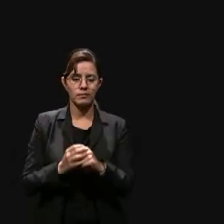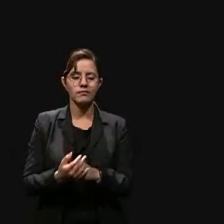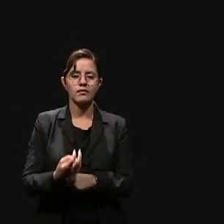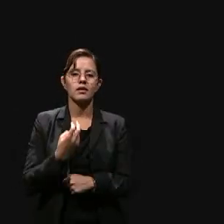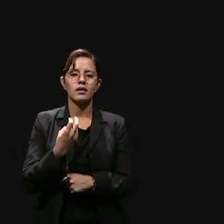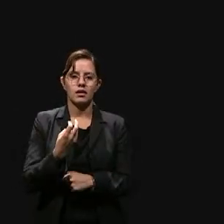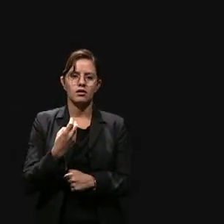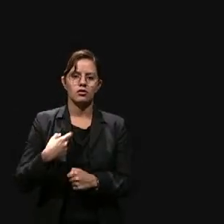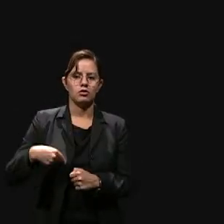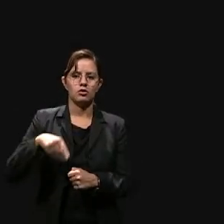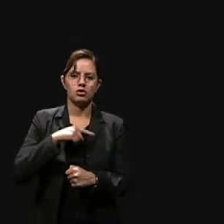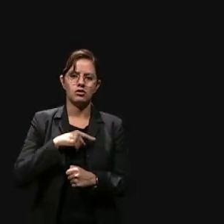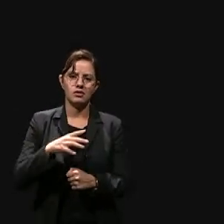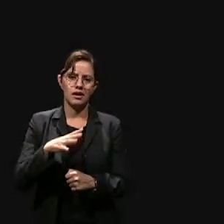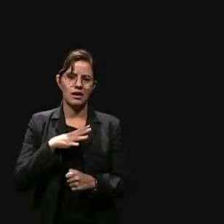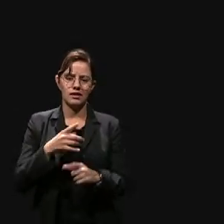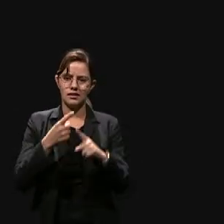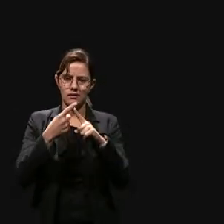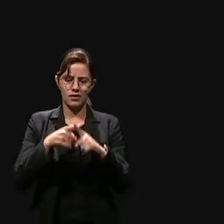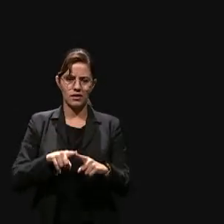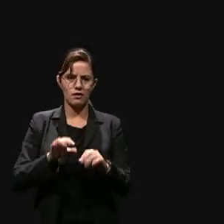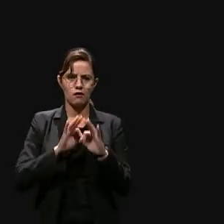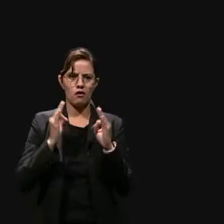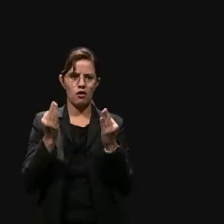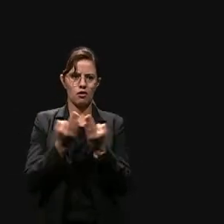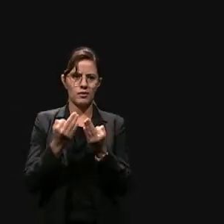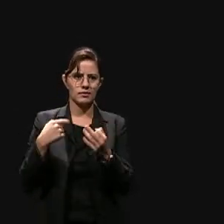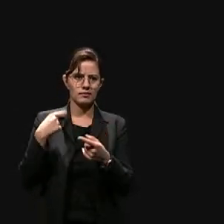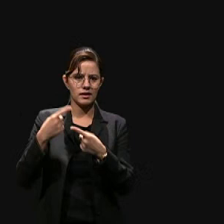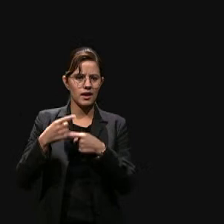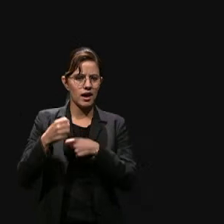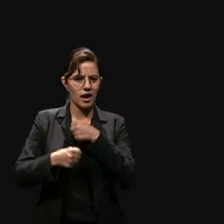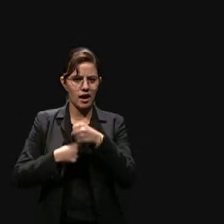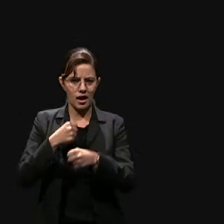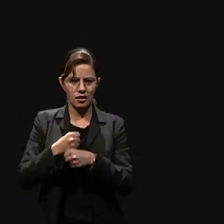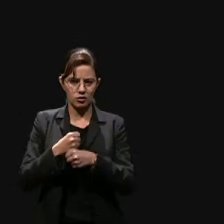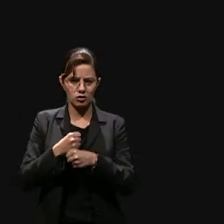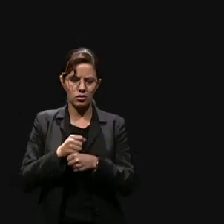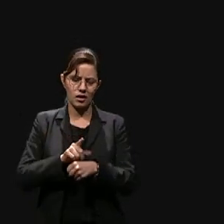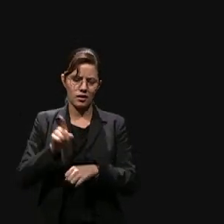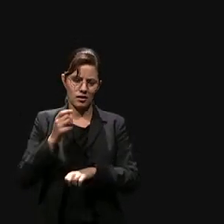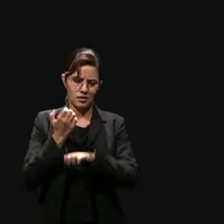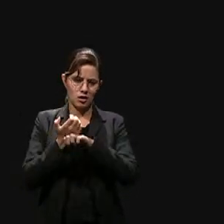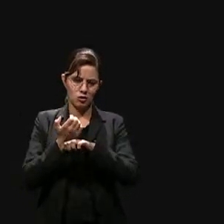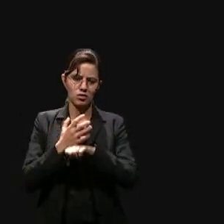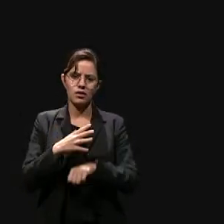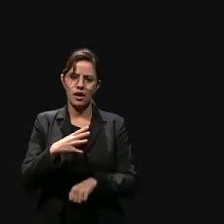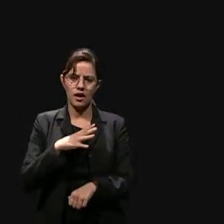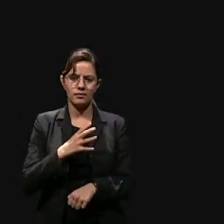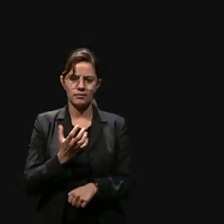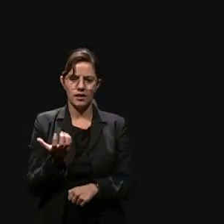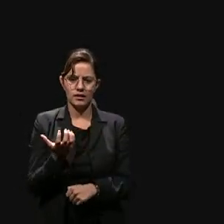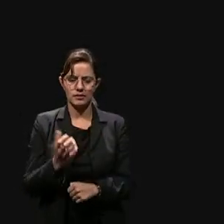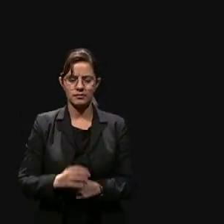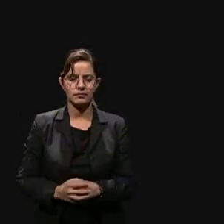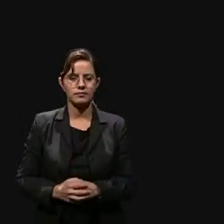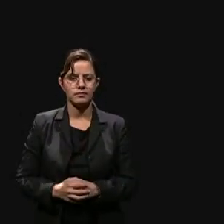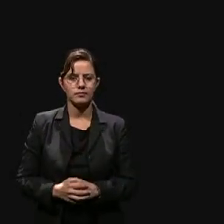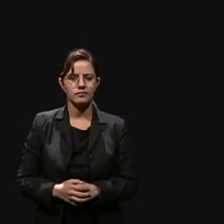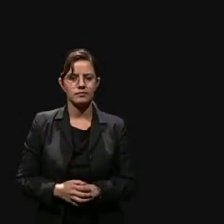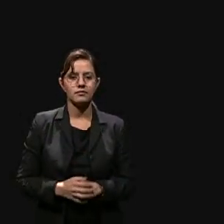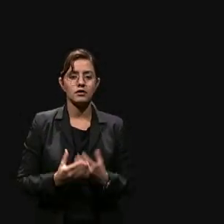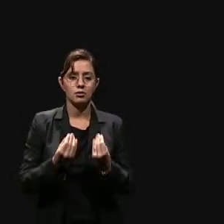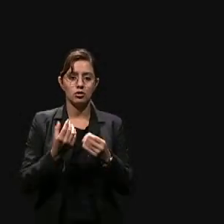years have played out in the United States. So the coronavirus hit, and many states